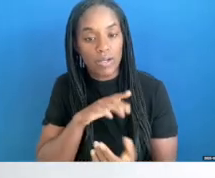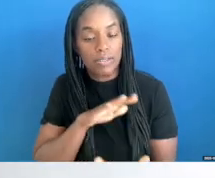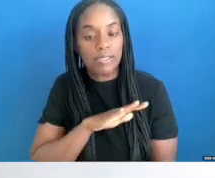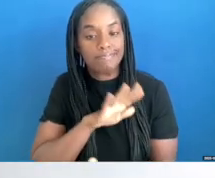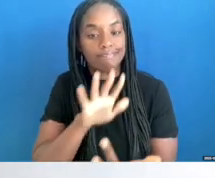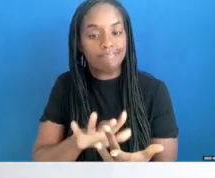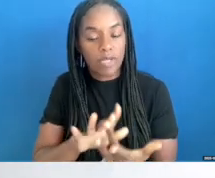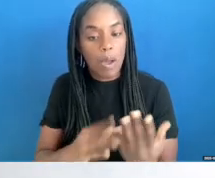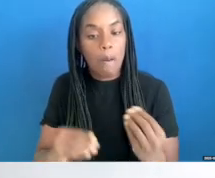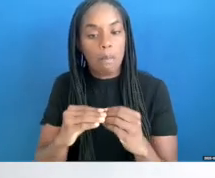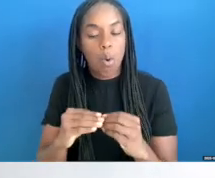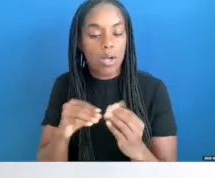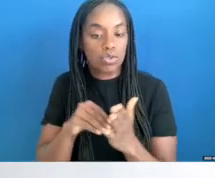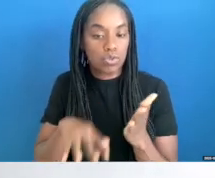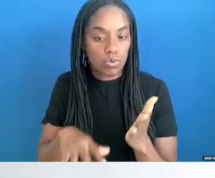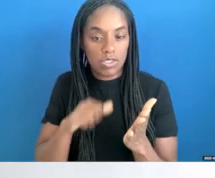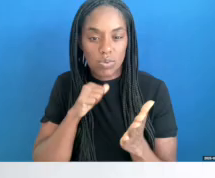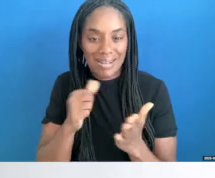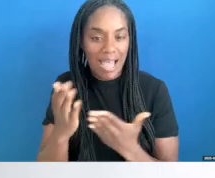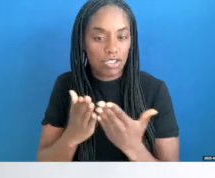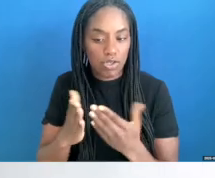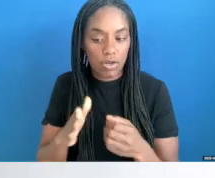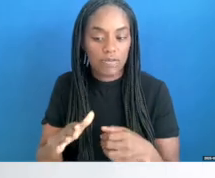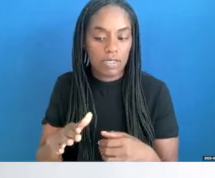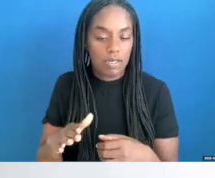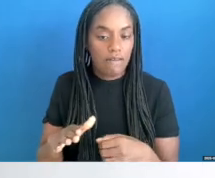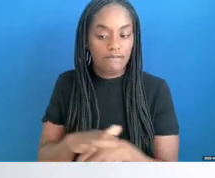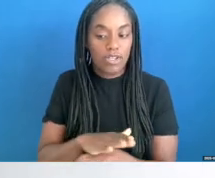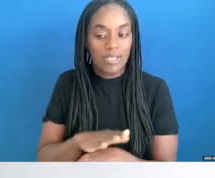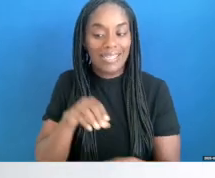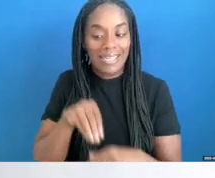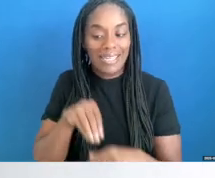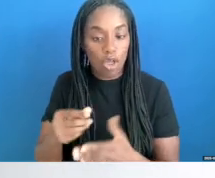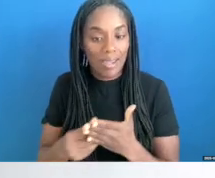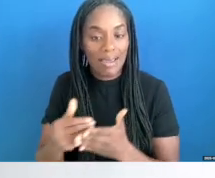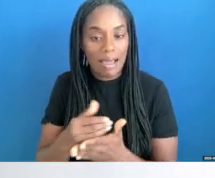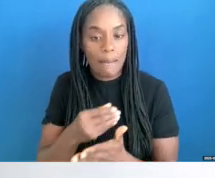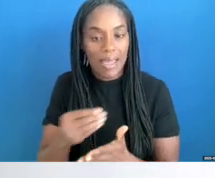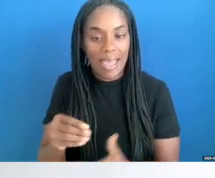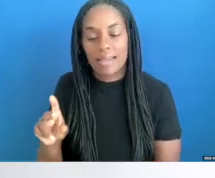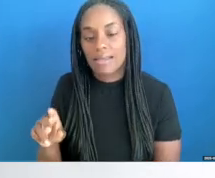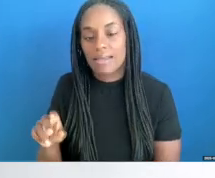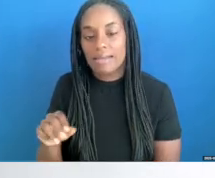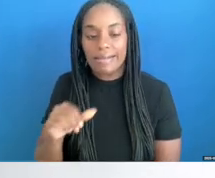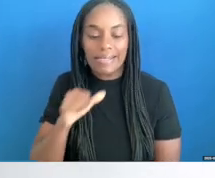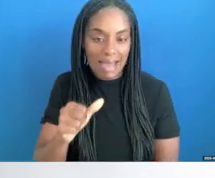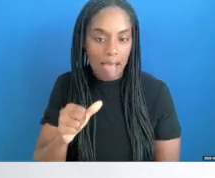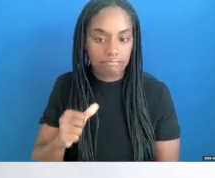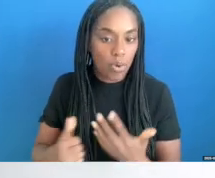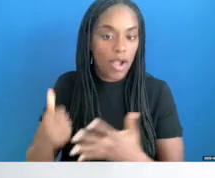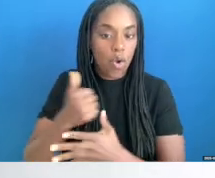underserved students in low income and disadvantaged communities. Additionally, moving forward, we have begun